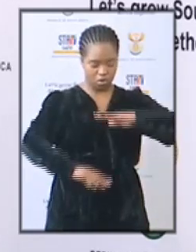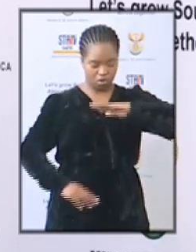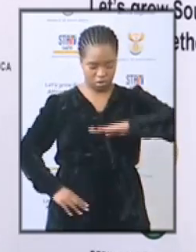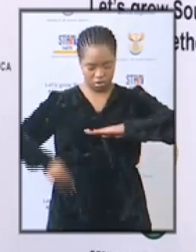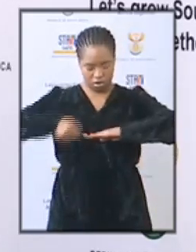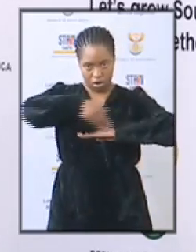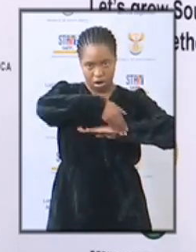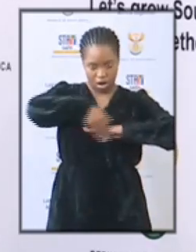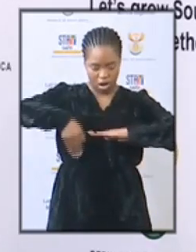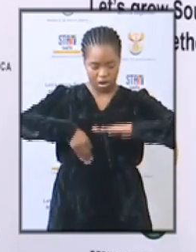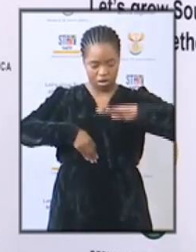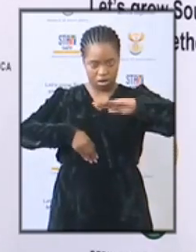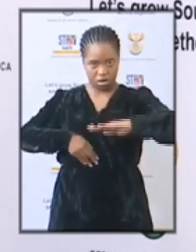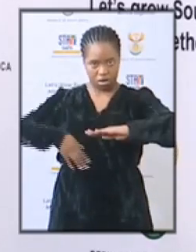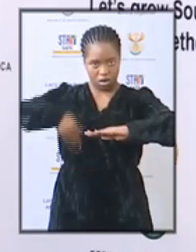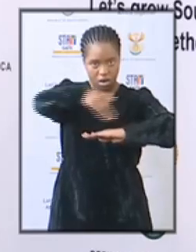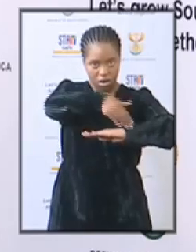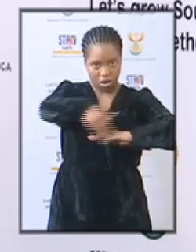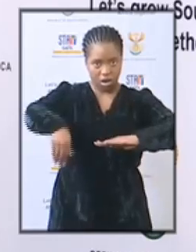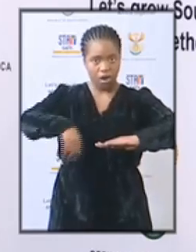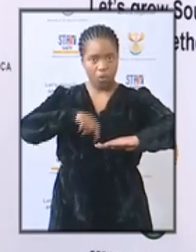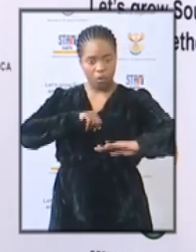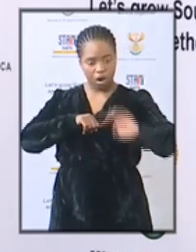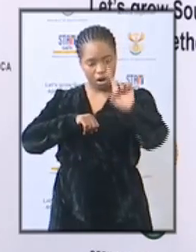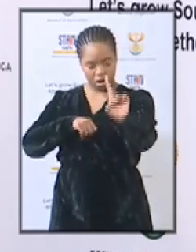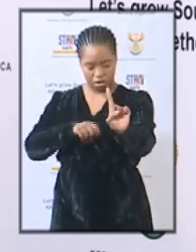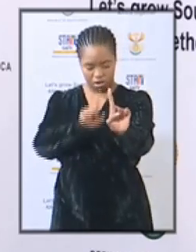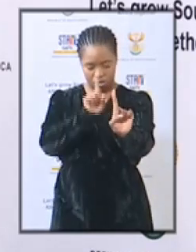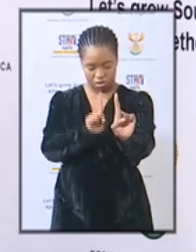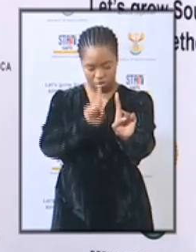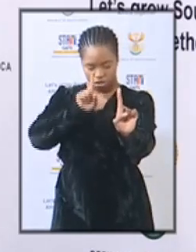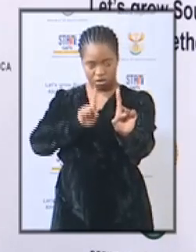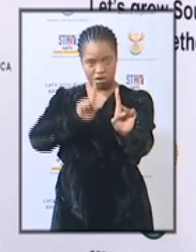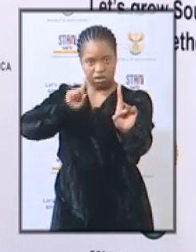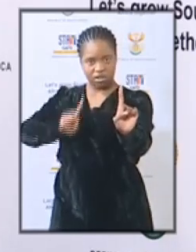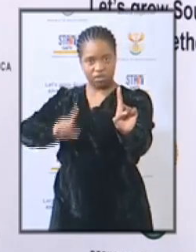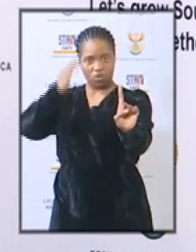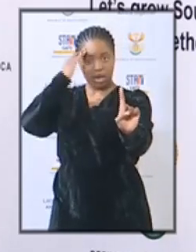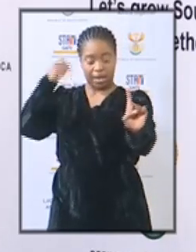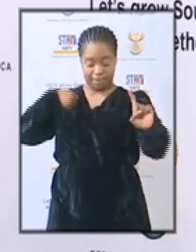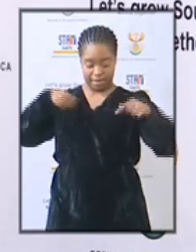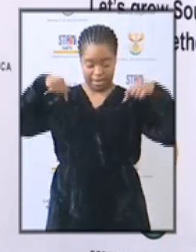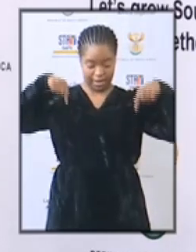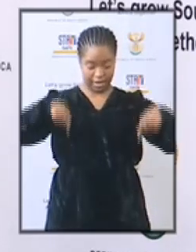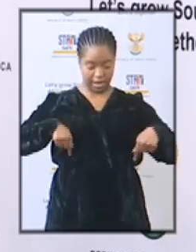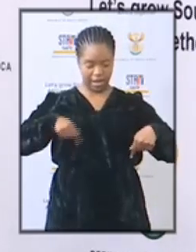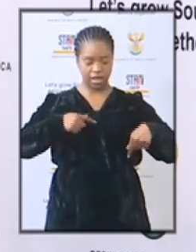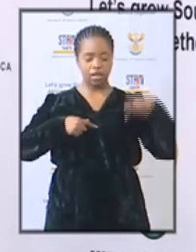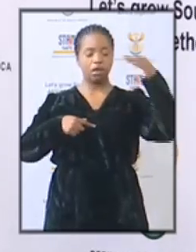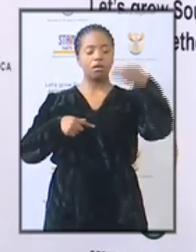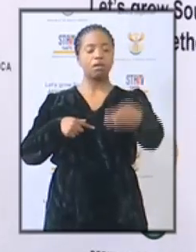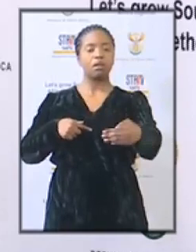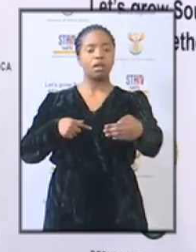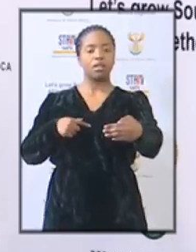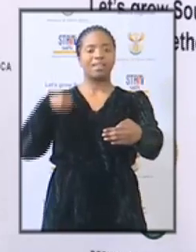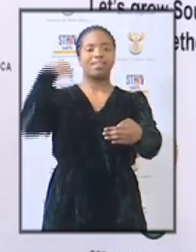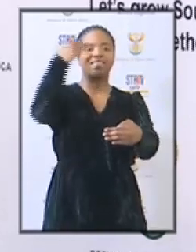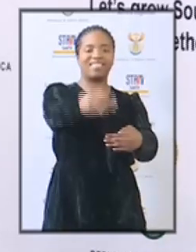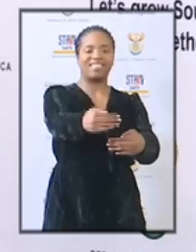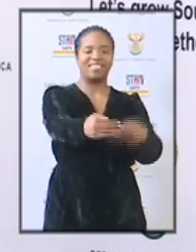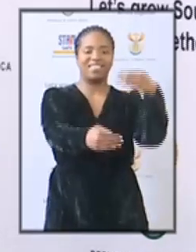or visitors are able to maintain that social distance by knowing exactly where to stand as they do